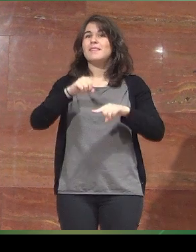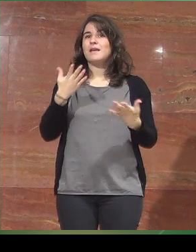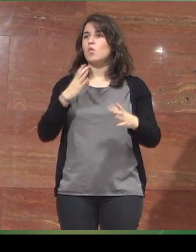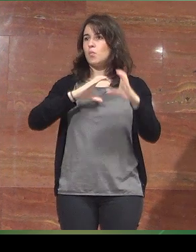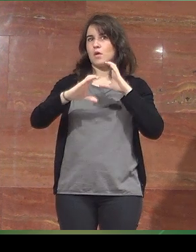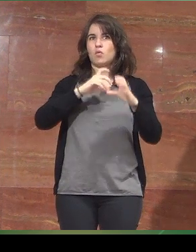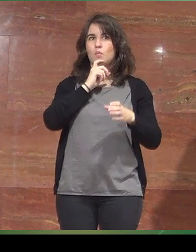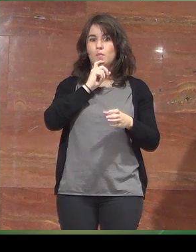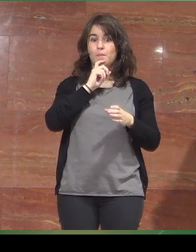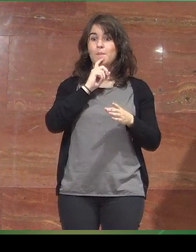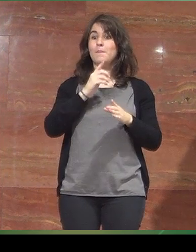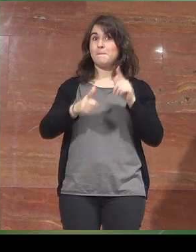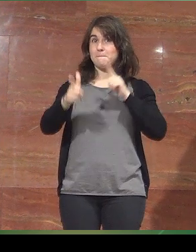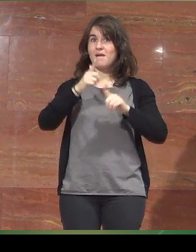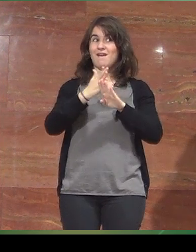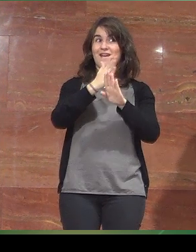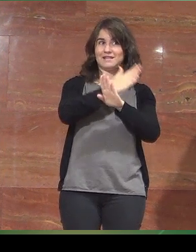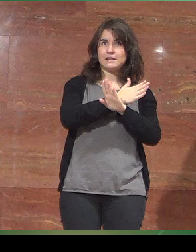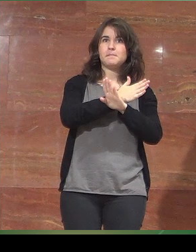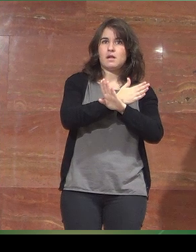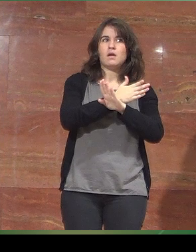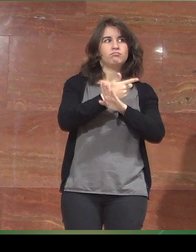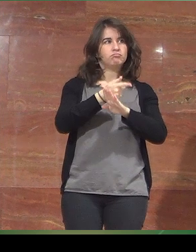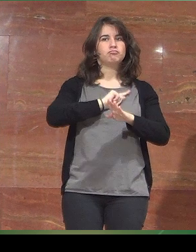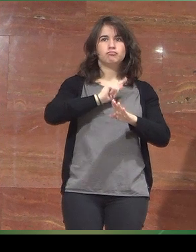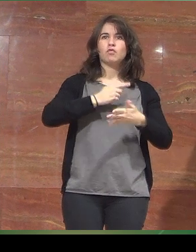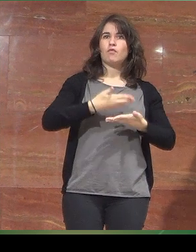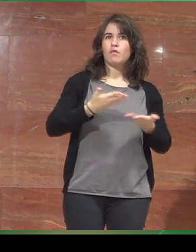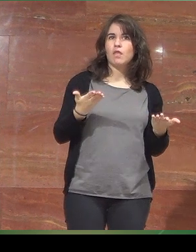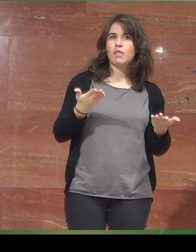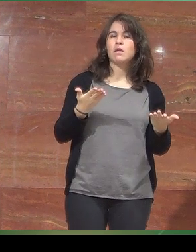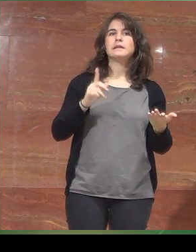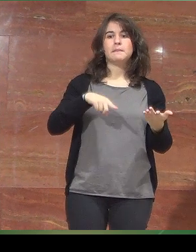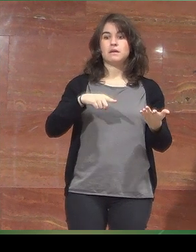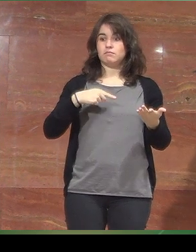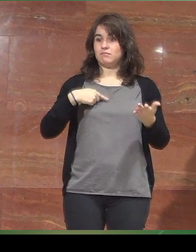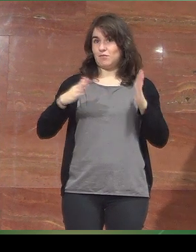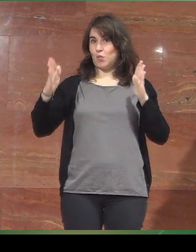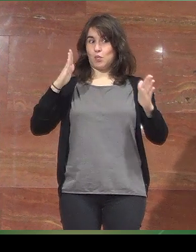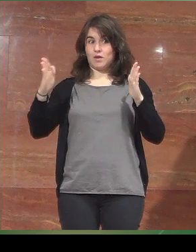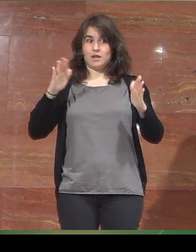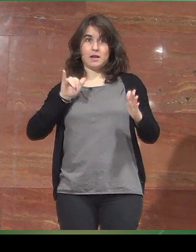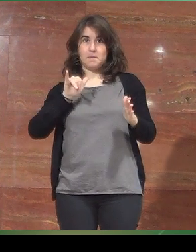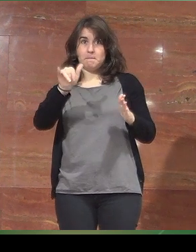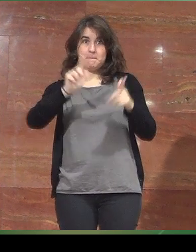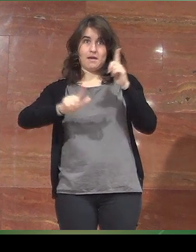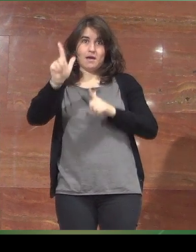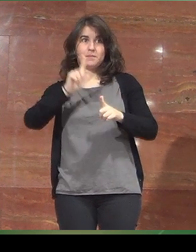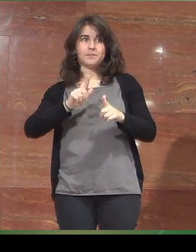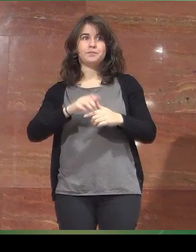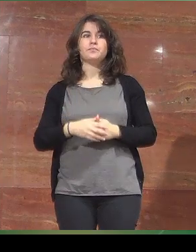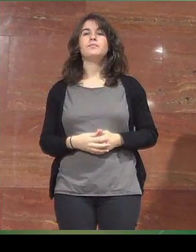we communicate with them while they're traveling. And as I've said, almost all of us have a cognitive impairment when we